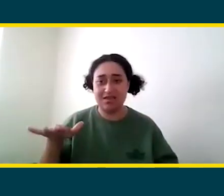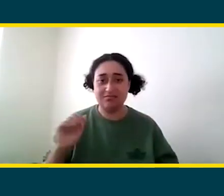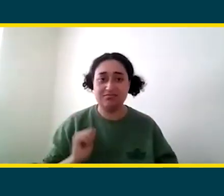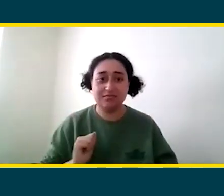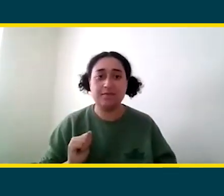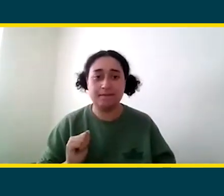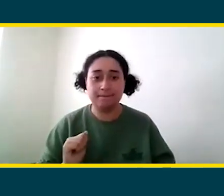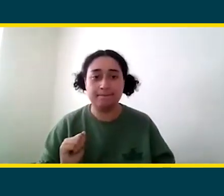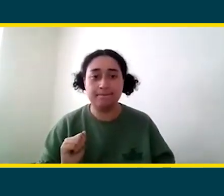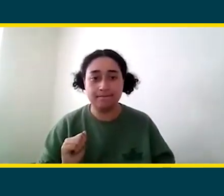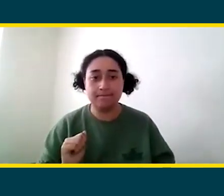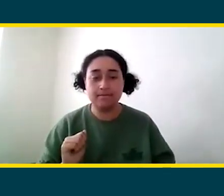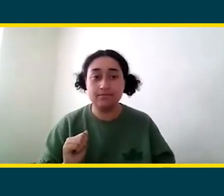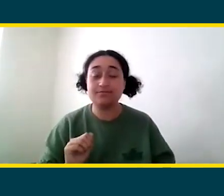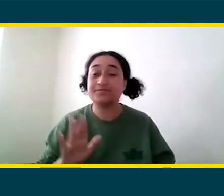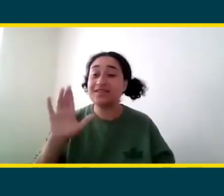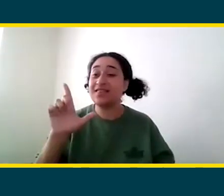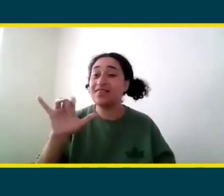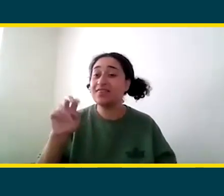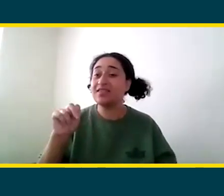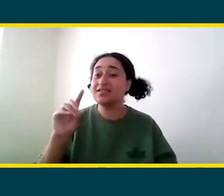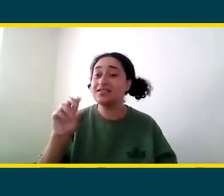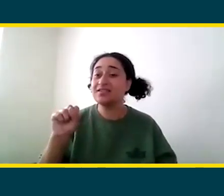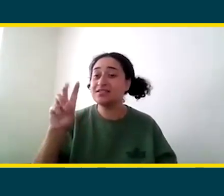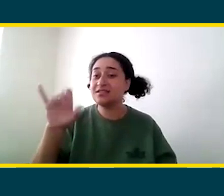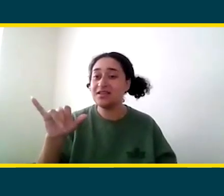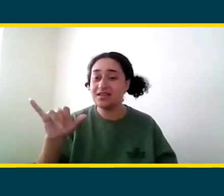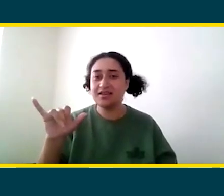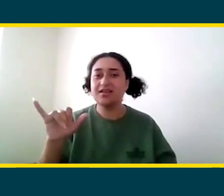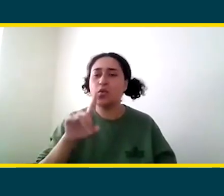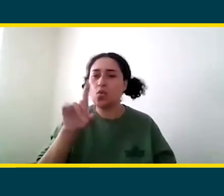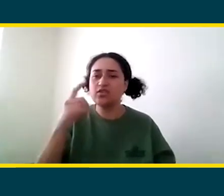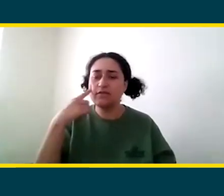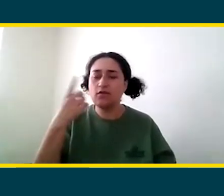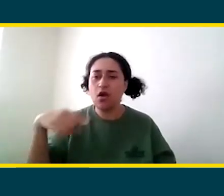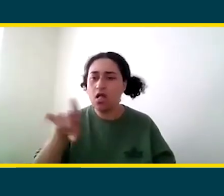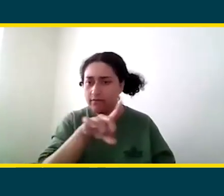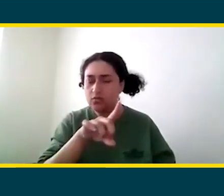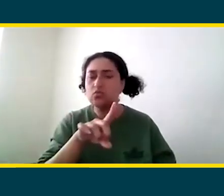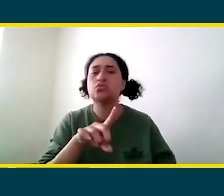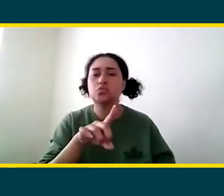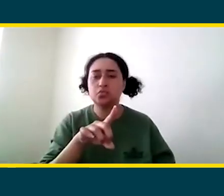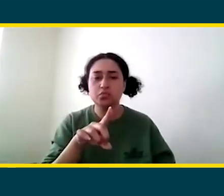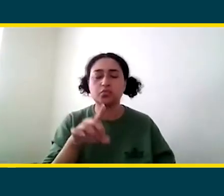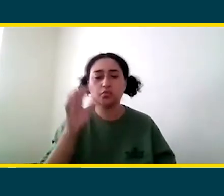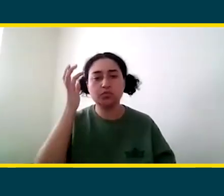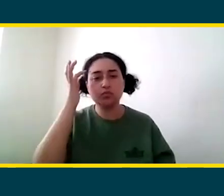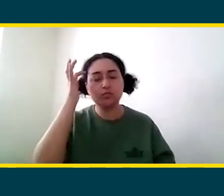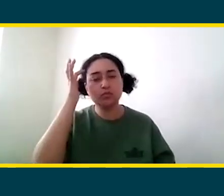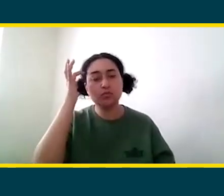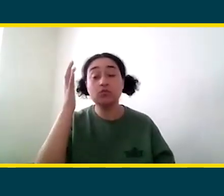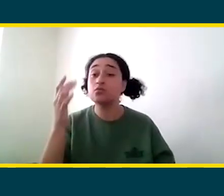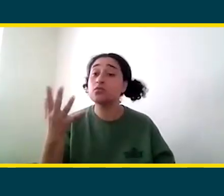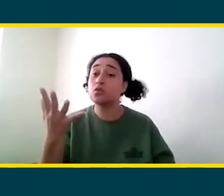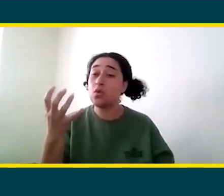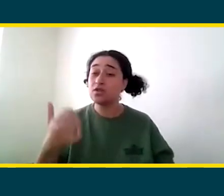kid. This is Lindsay. To all of you, and expanding on what you said, Kip, would you all like